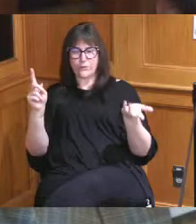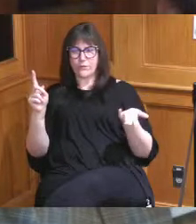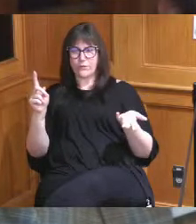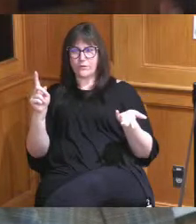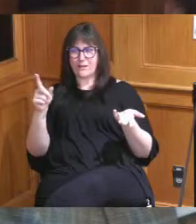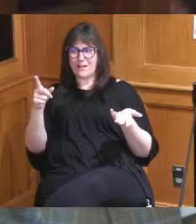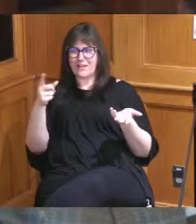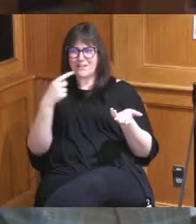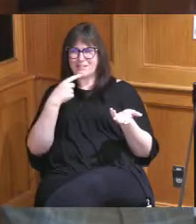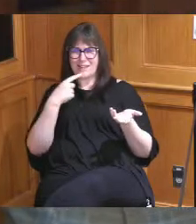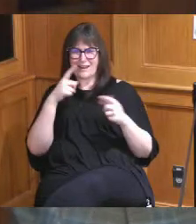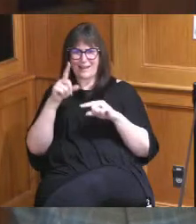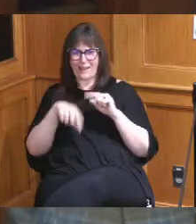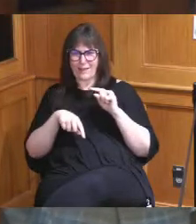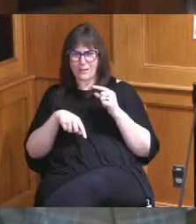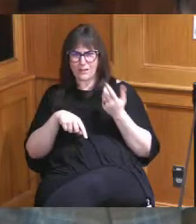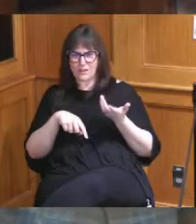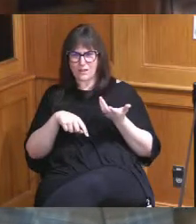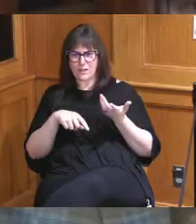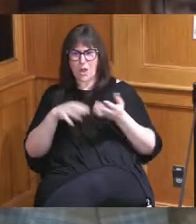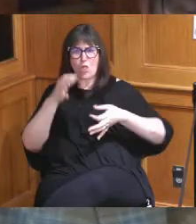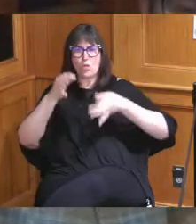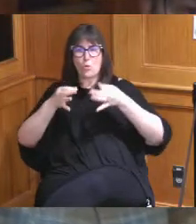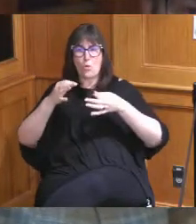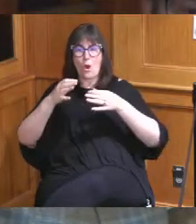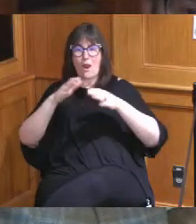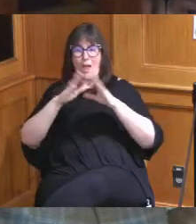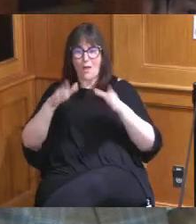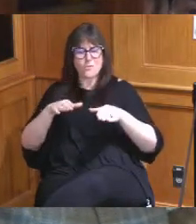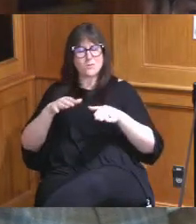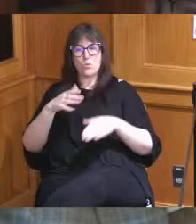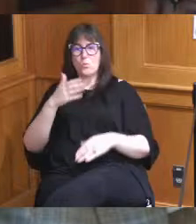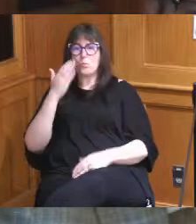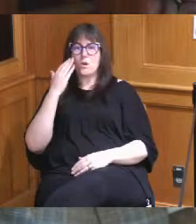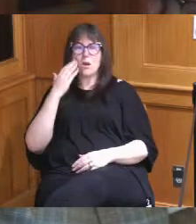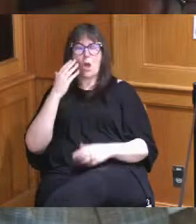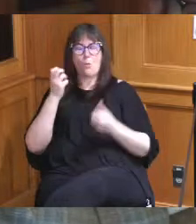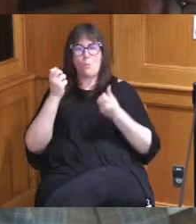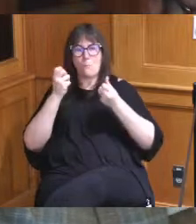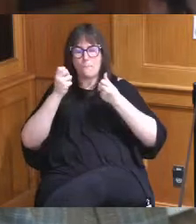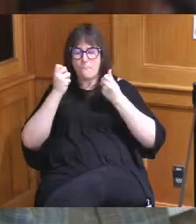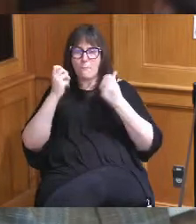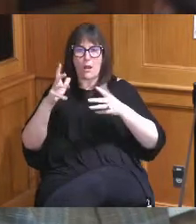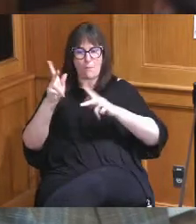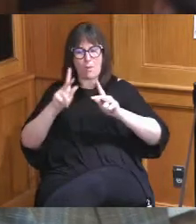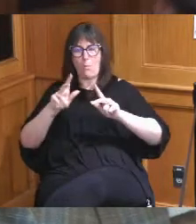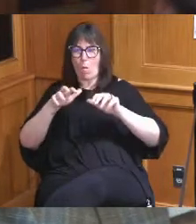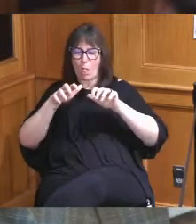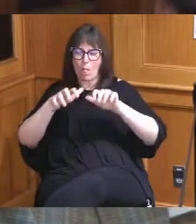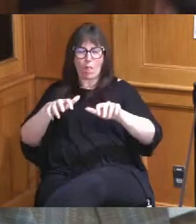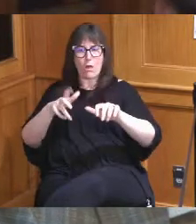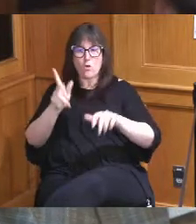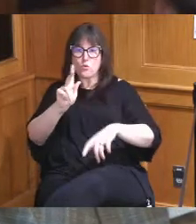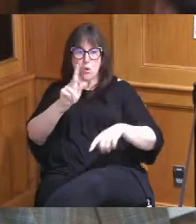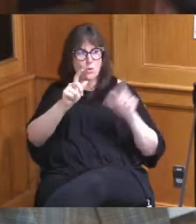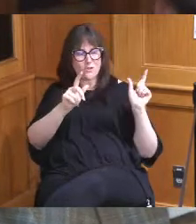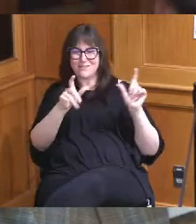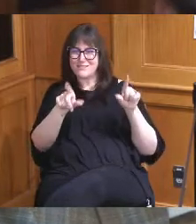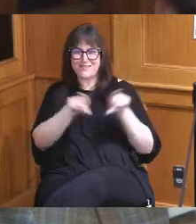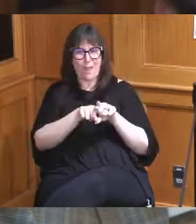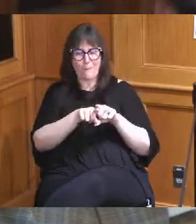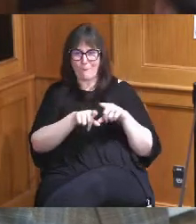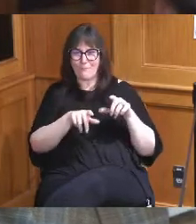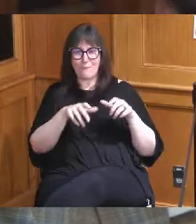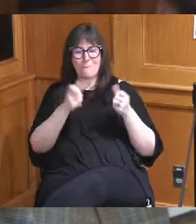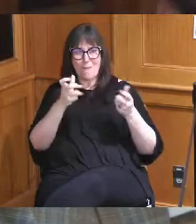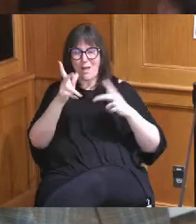nothing. Now, we know the courthouse is a hot spot. We know that Kroger's is a hot spot.